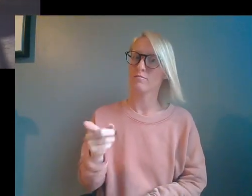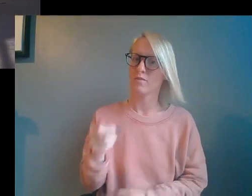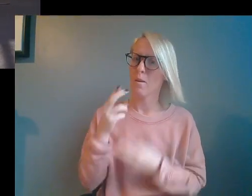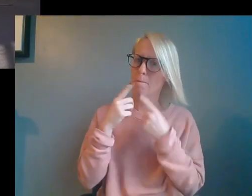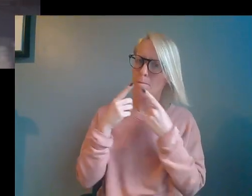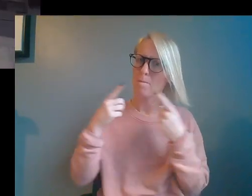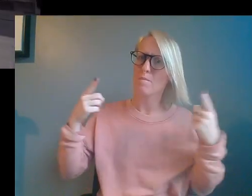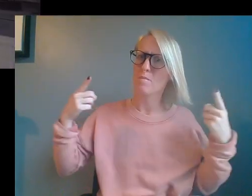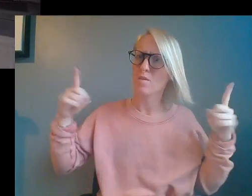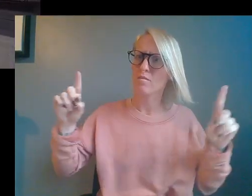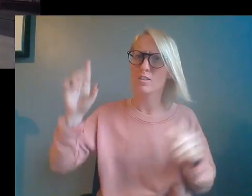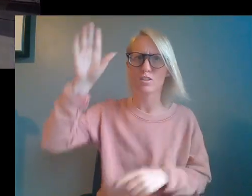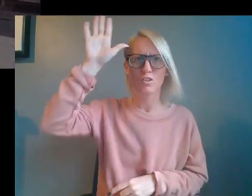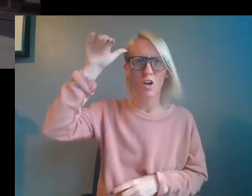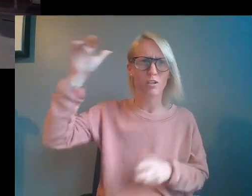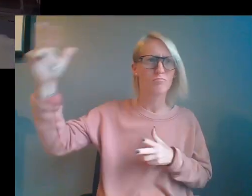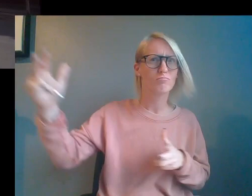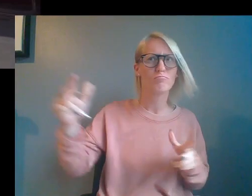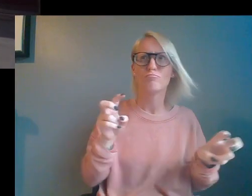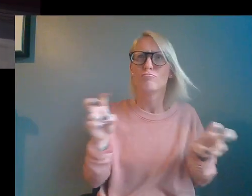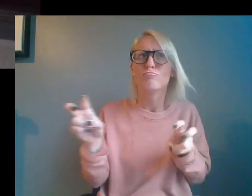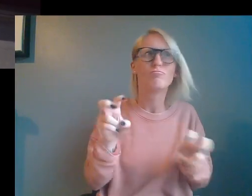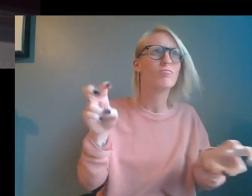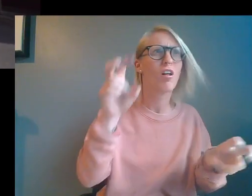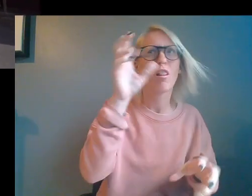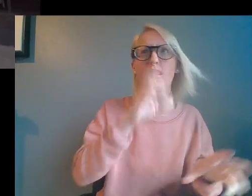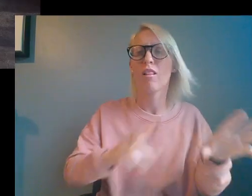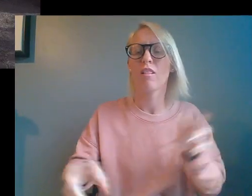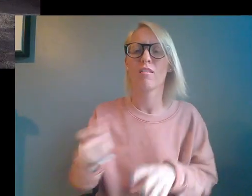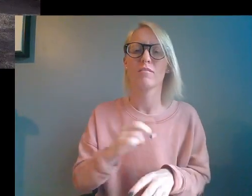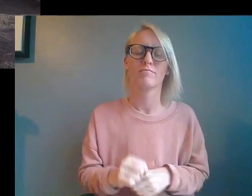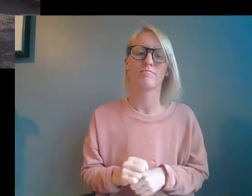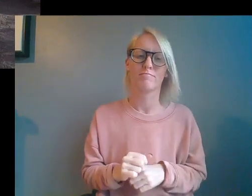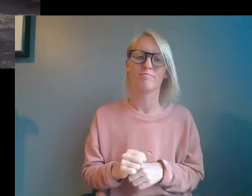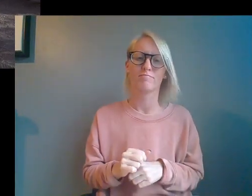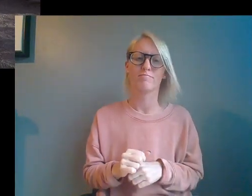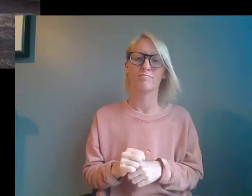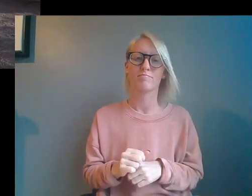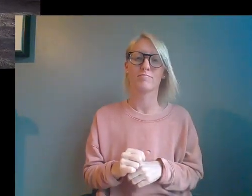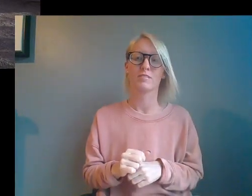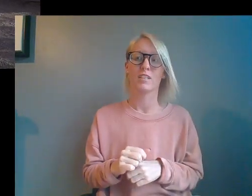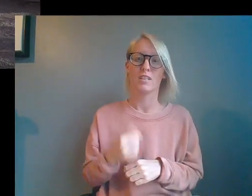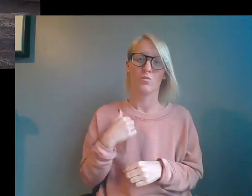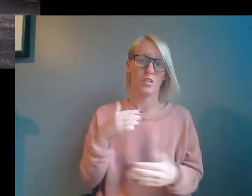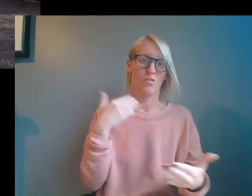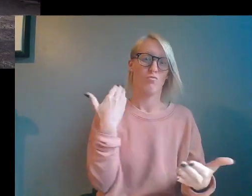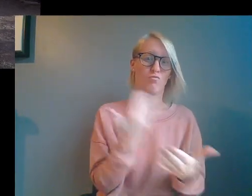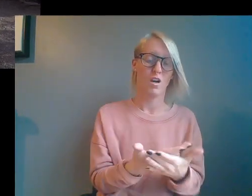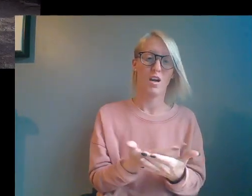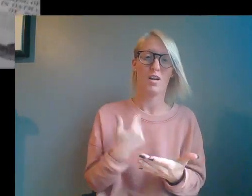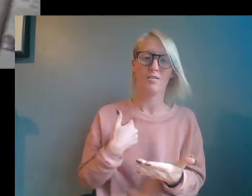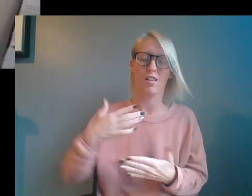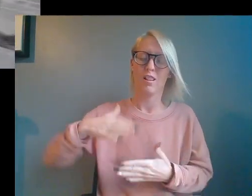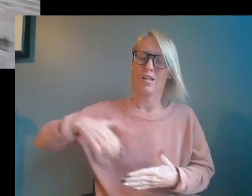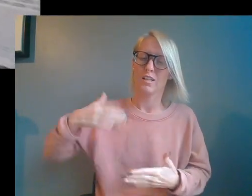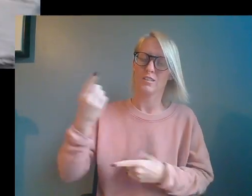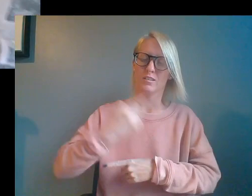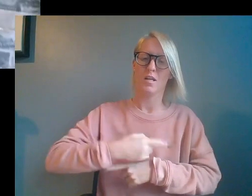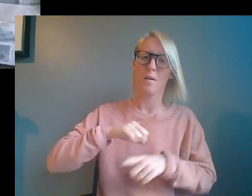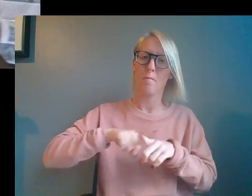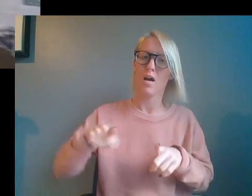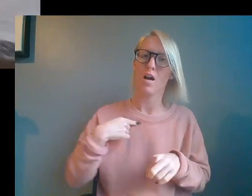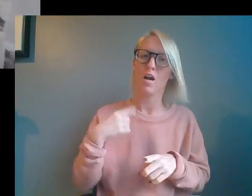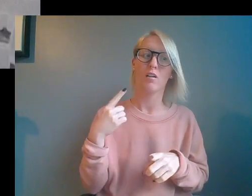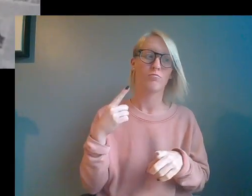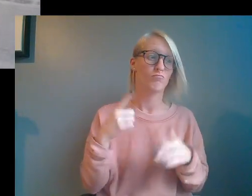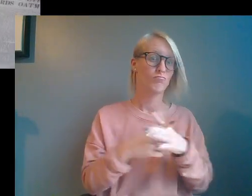that donkeys just wander the streets. We got there pretty late in the day, but we were still able to make a few stops.